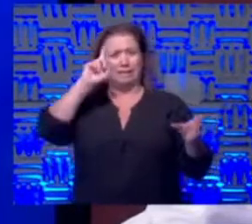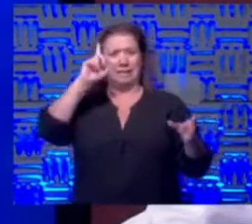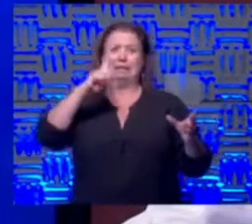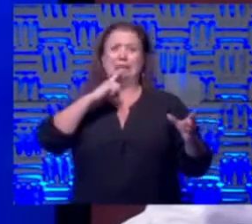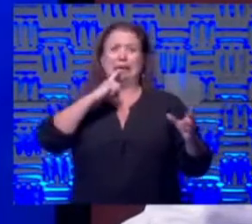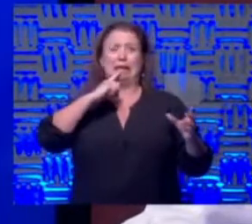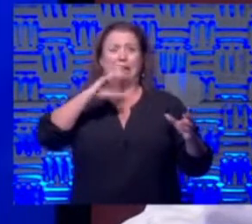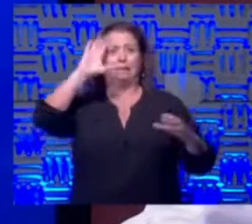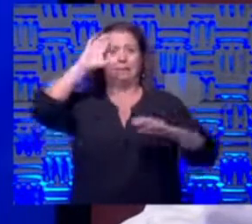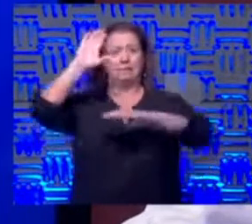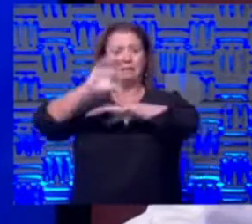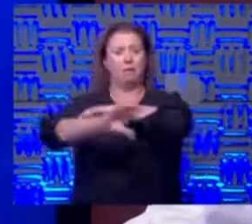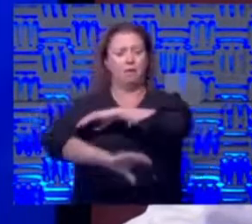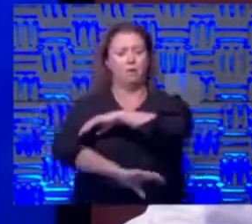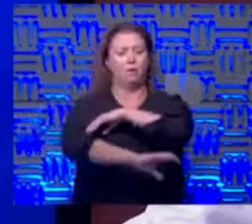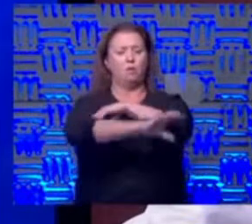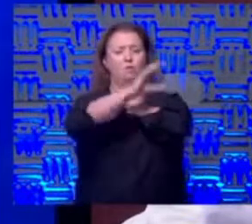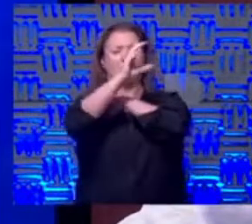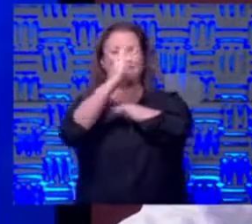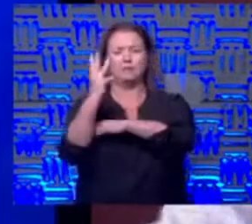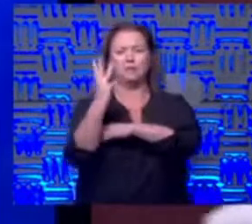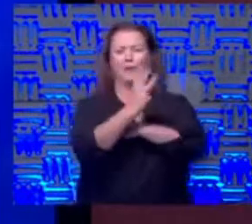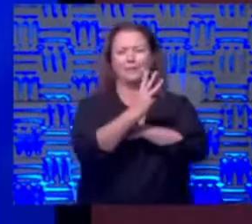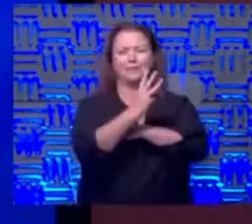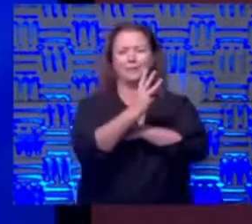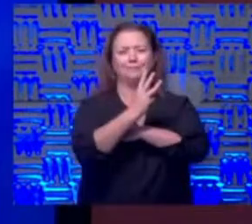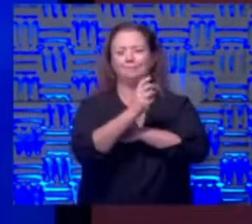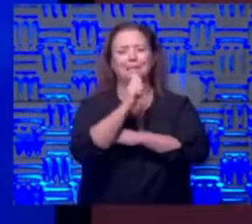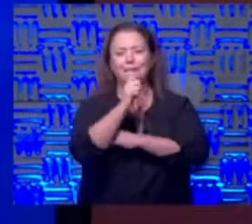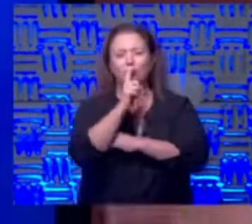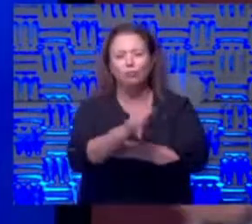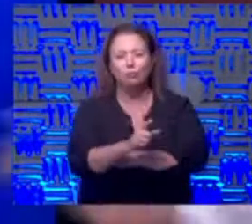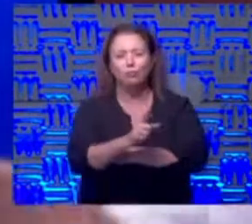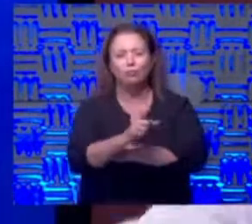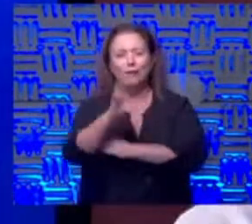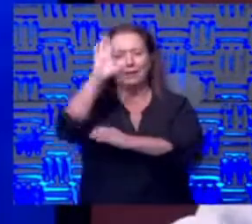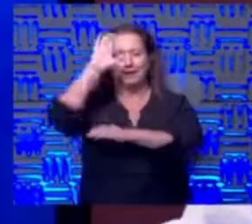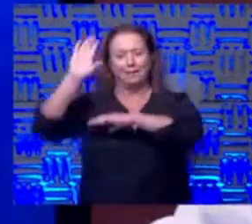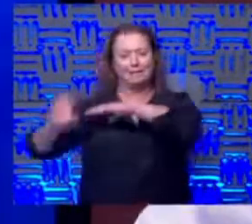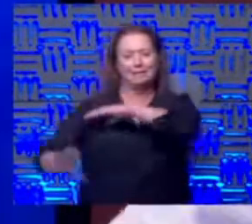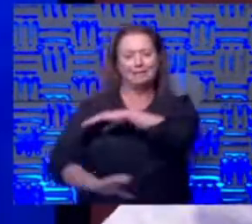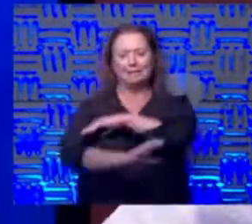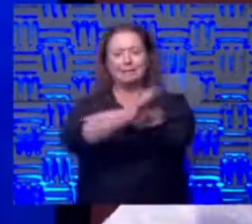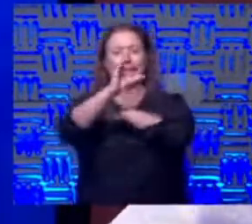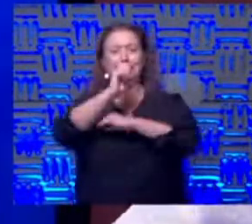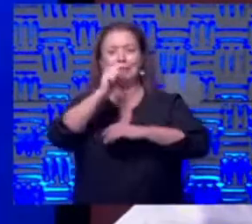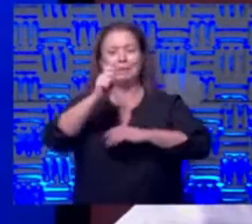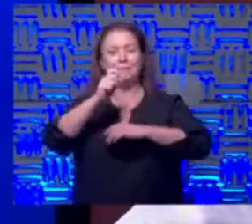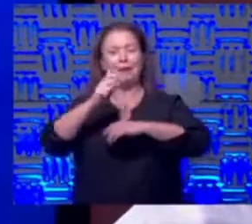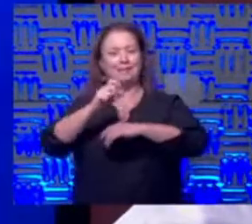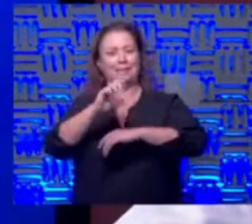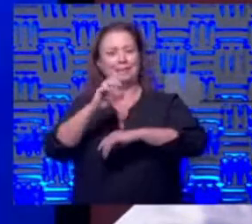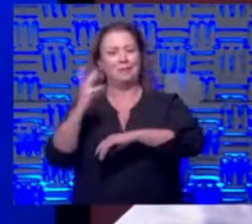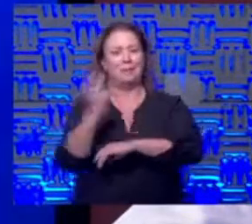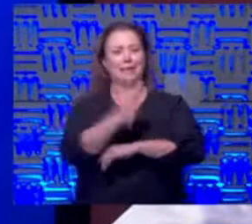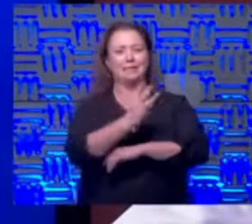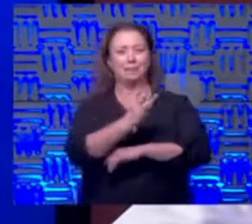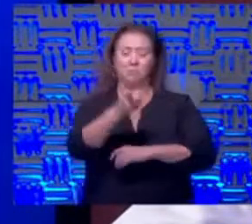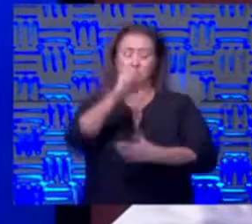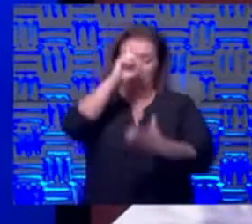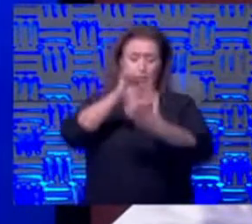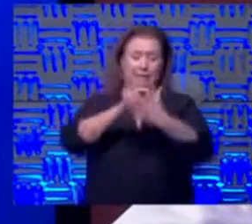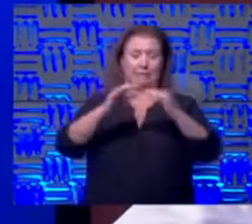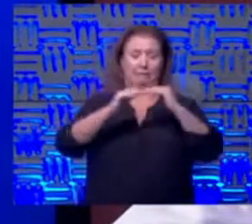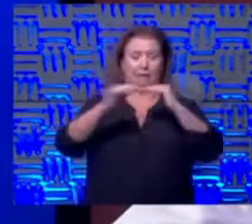west. It is just not true. Right. You can think that it's true, and you may still believe in a flat earth, but I'm going to tell you, you're just wrong.